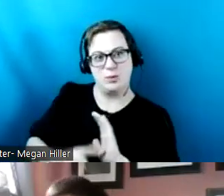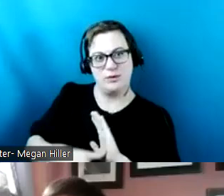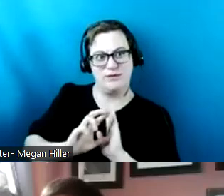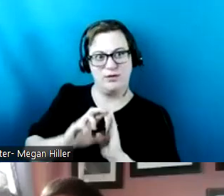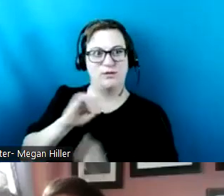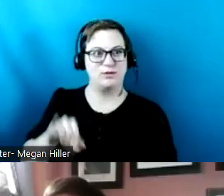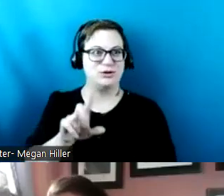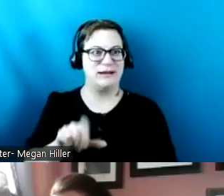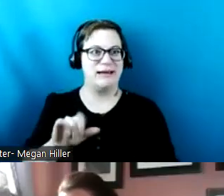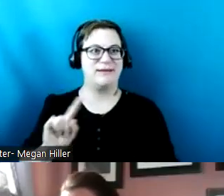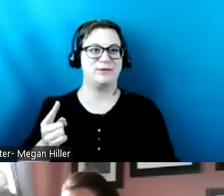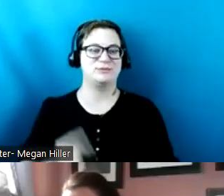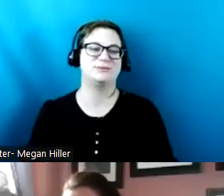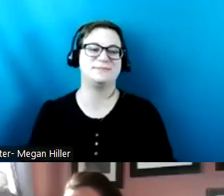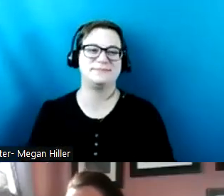1st.